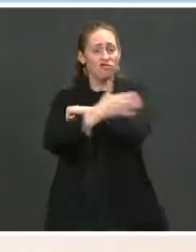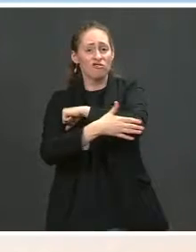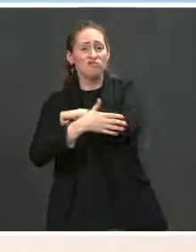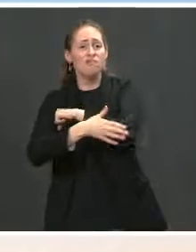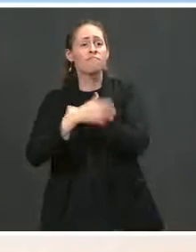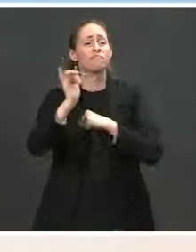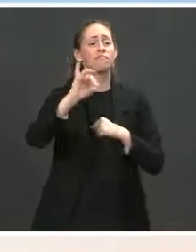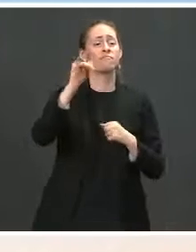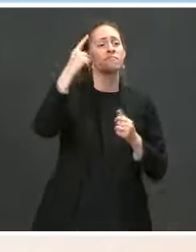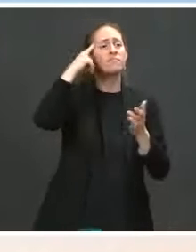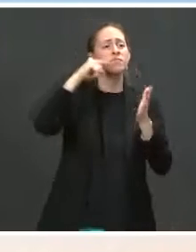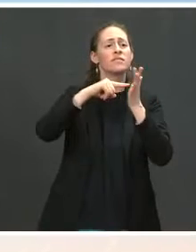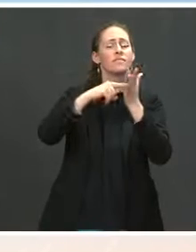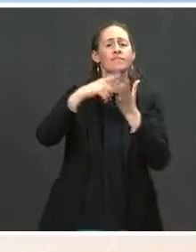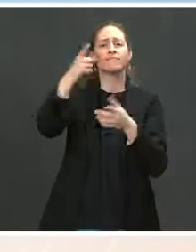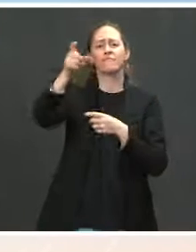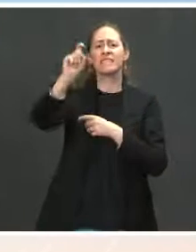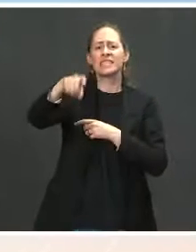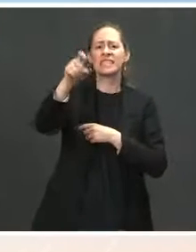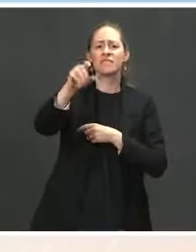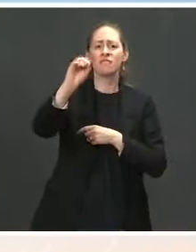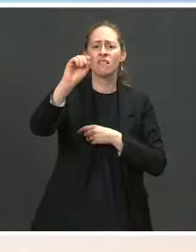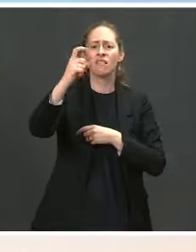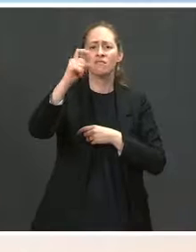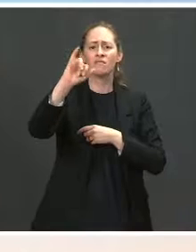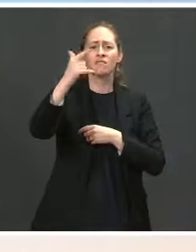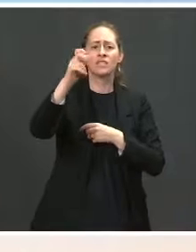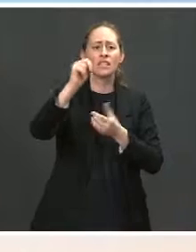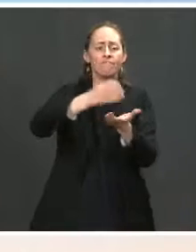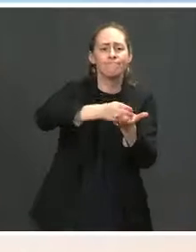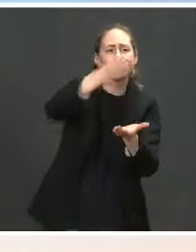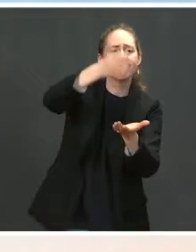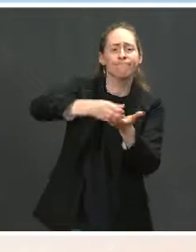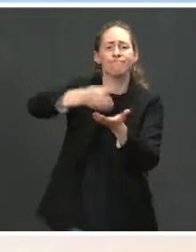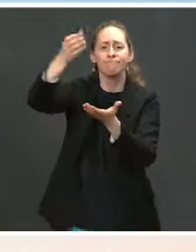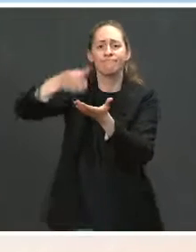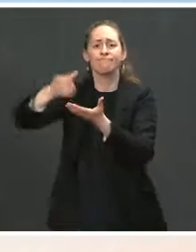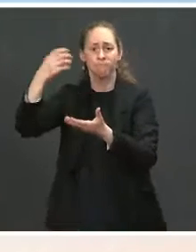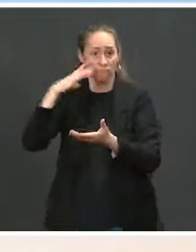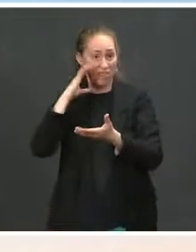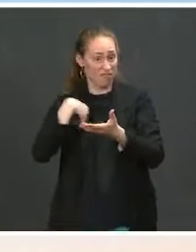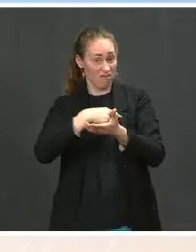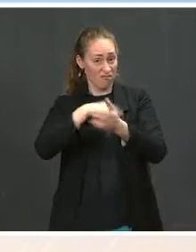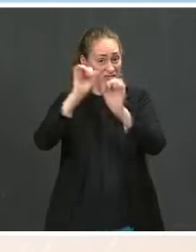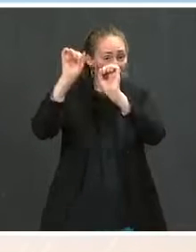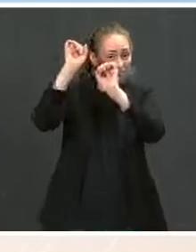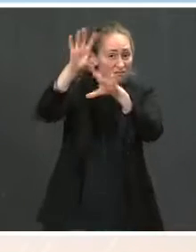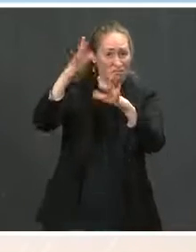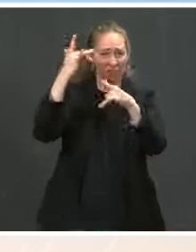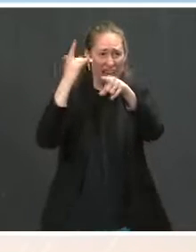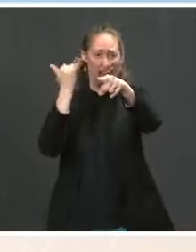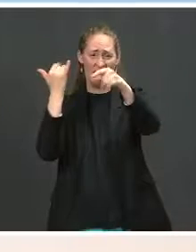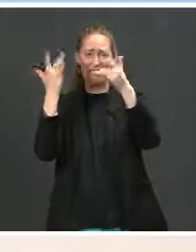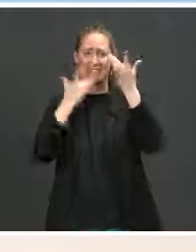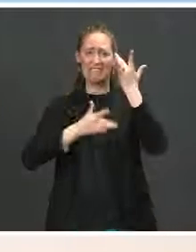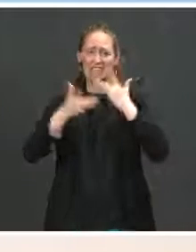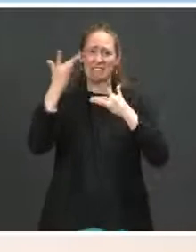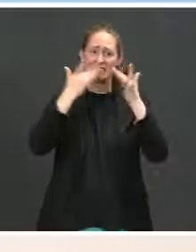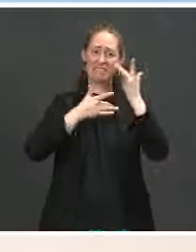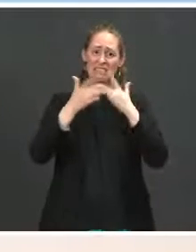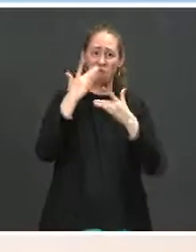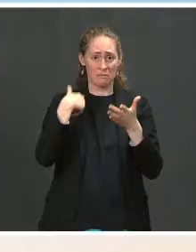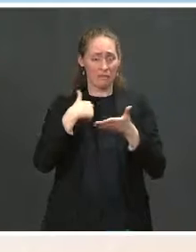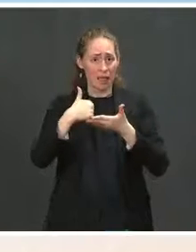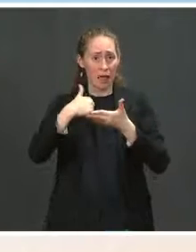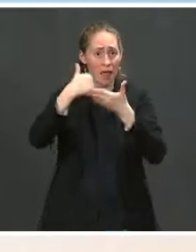or sedatives for intubation, for example? There are lack of all these things in Brazil right now. Sure. I would have to check. I would say that we, of course,